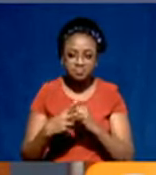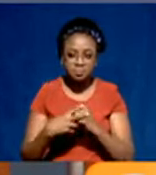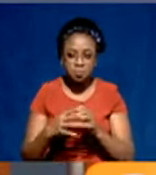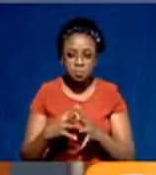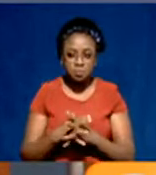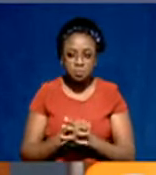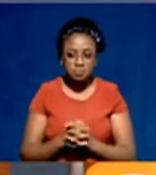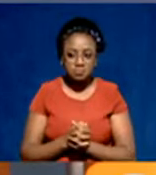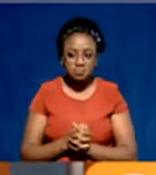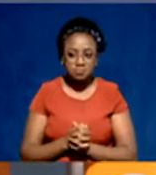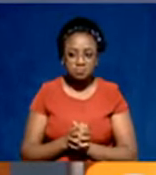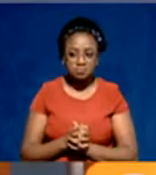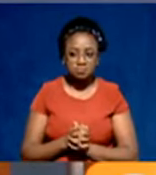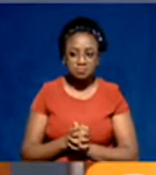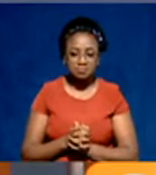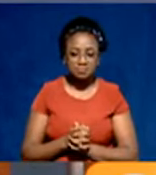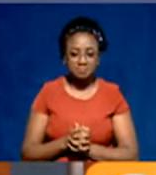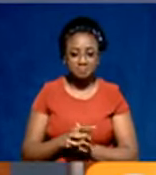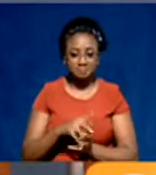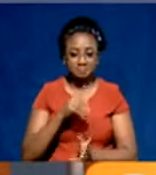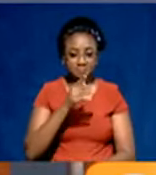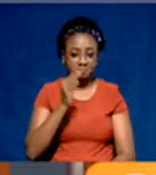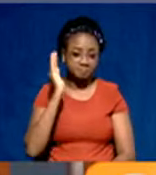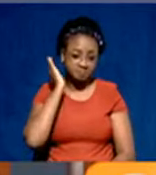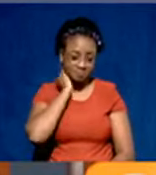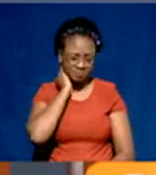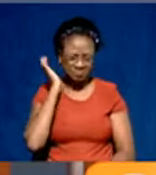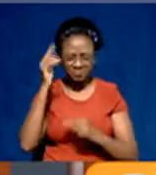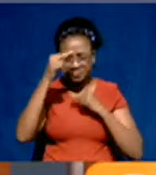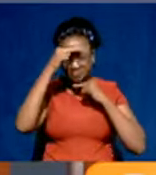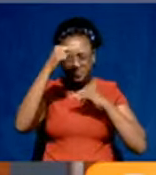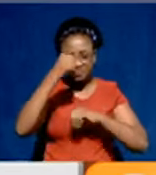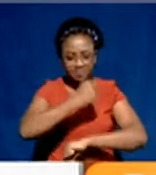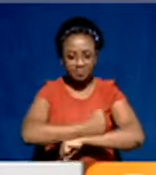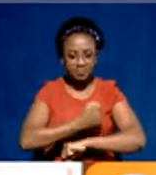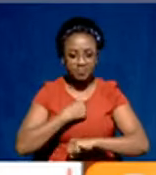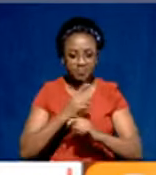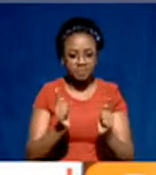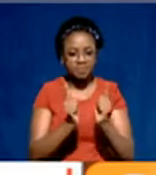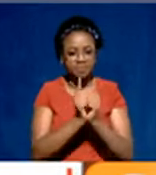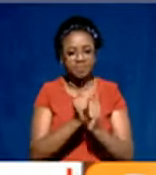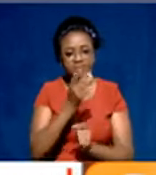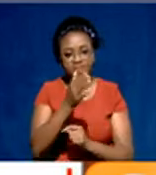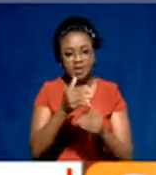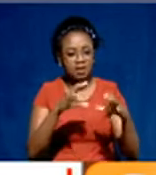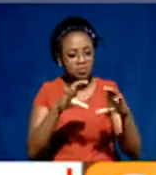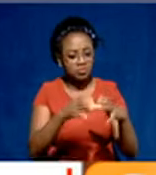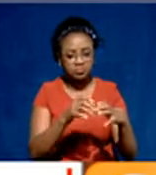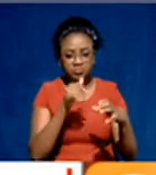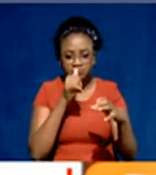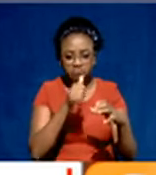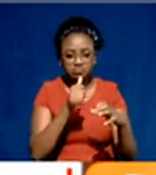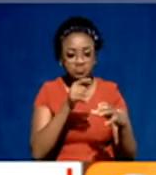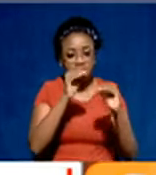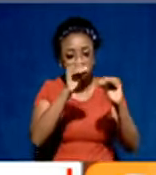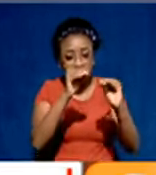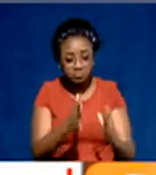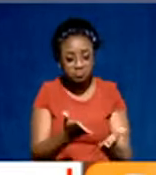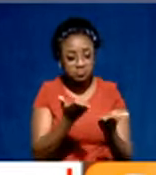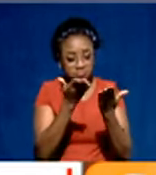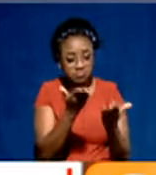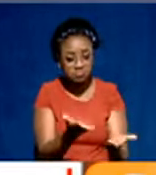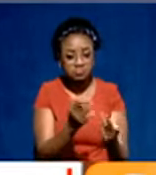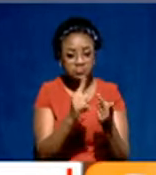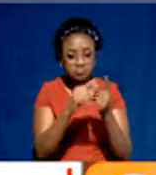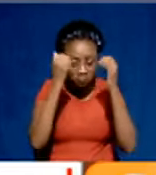teachers there. And in Muranga High School, I met another very important community in my life. The teachers and the students,